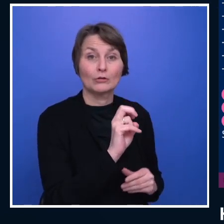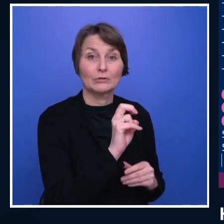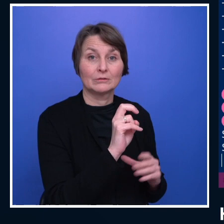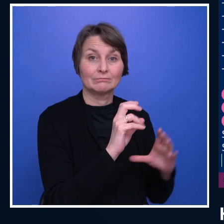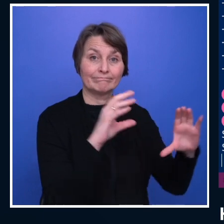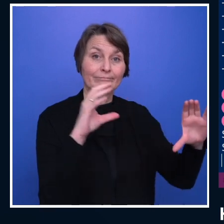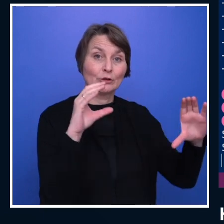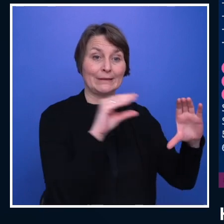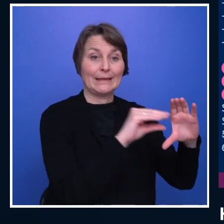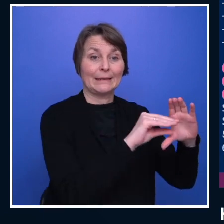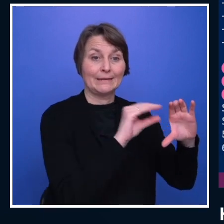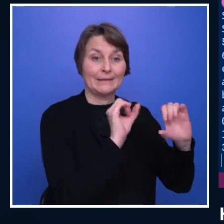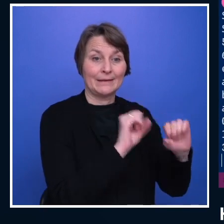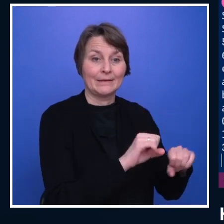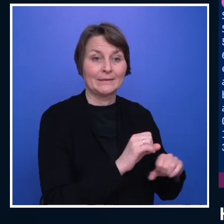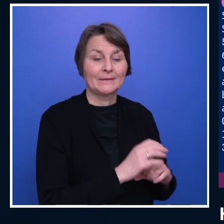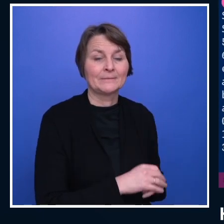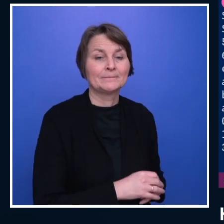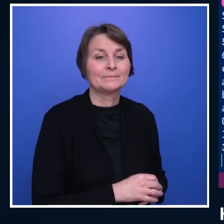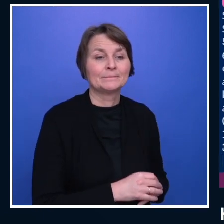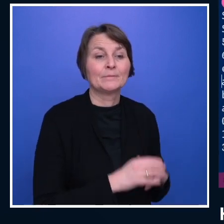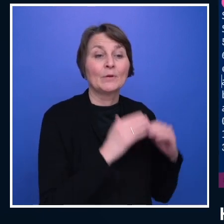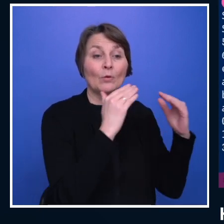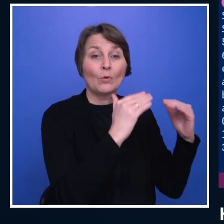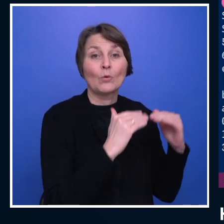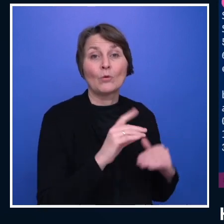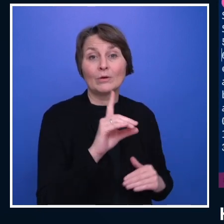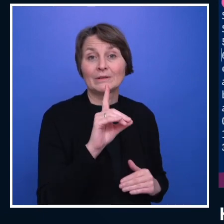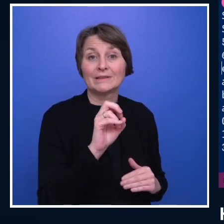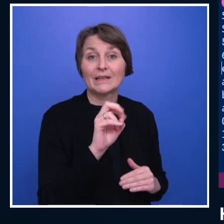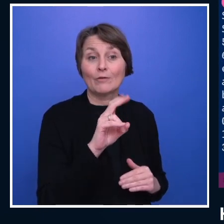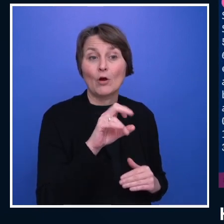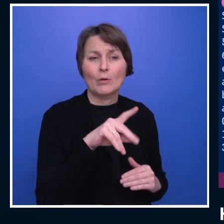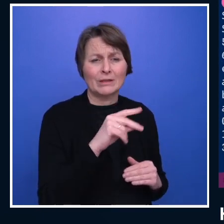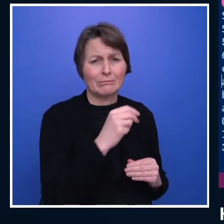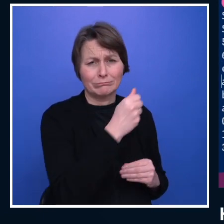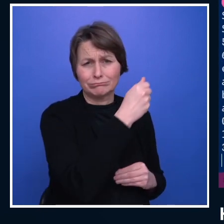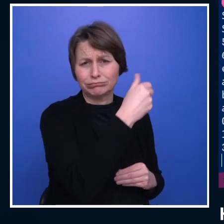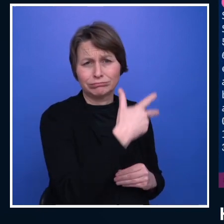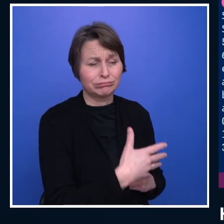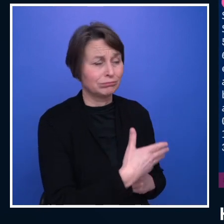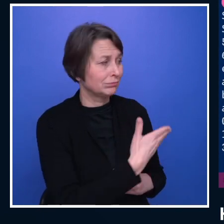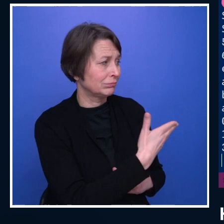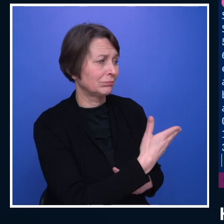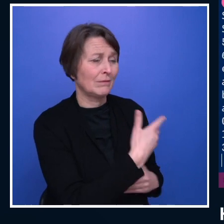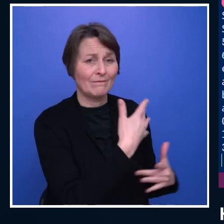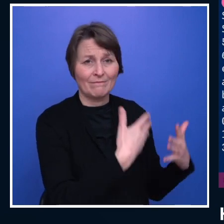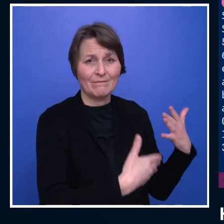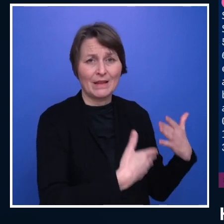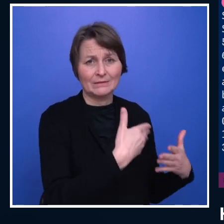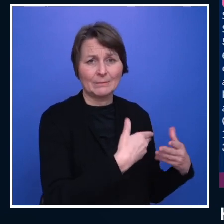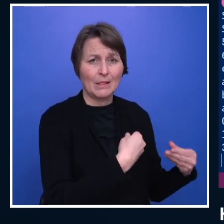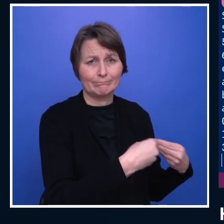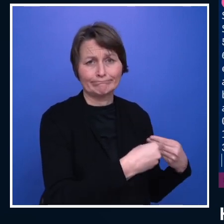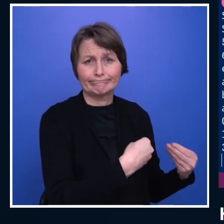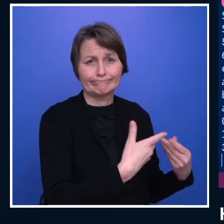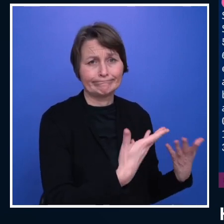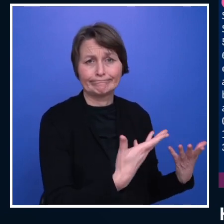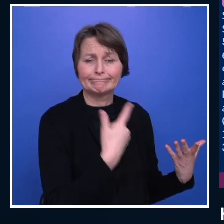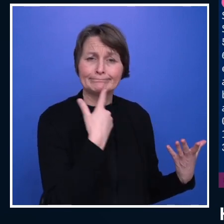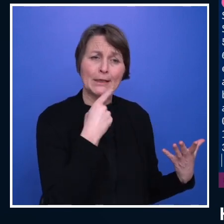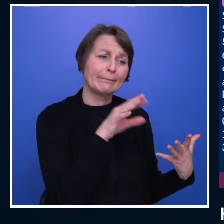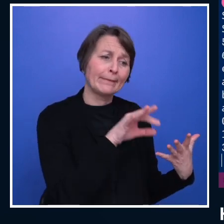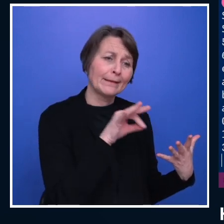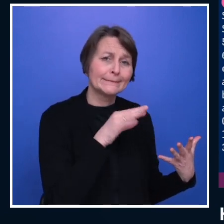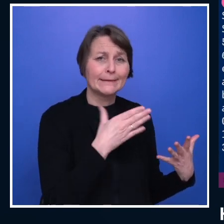And I can check in DevOps. So I have a lot of flexibility here. I can do whatever I want. I've set this up in such a